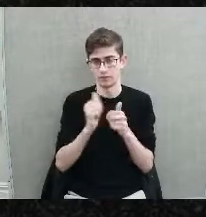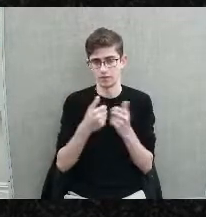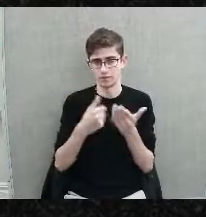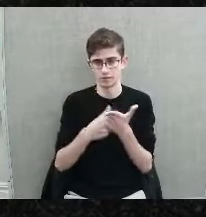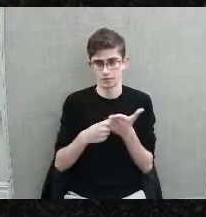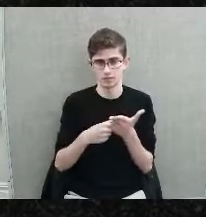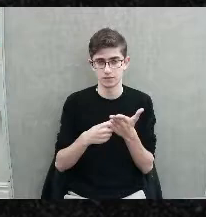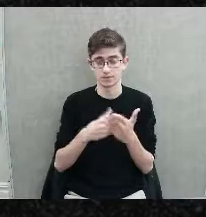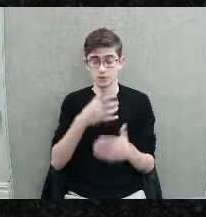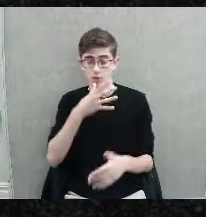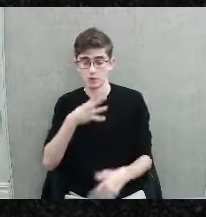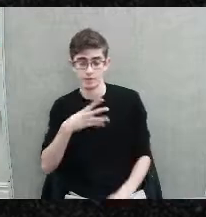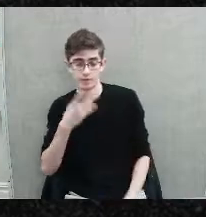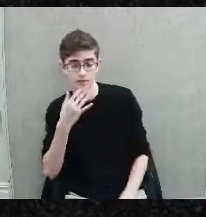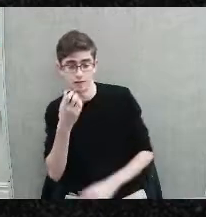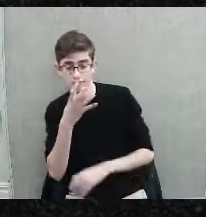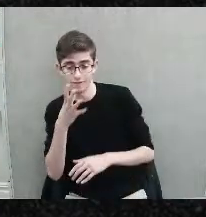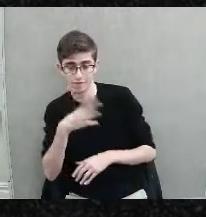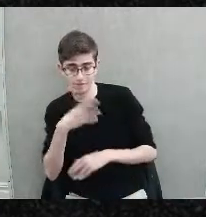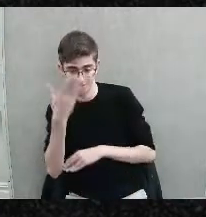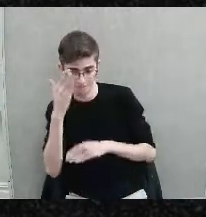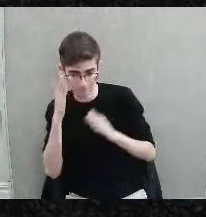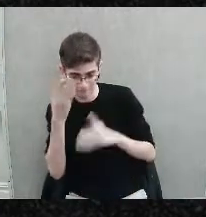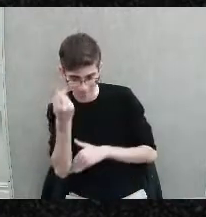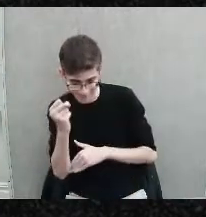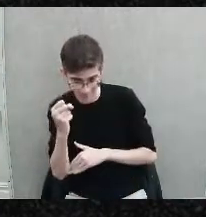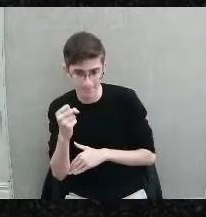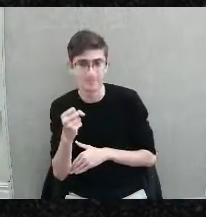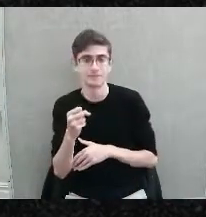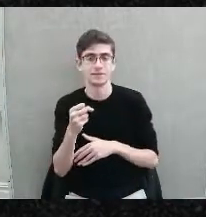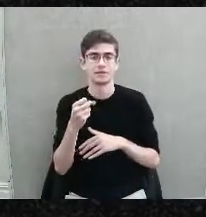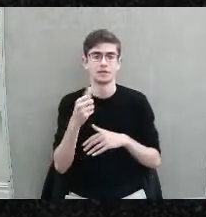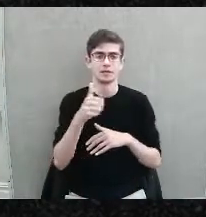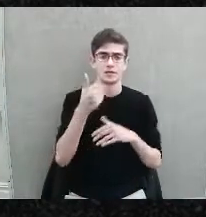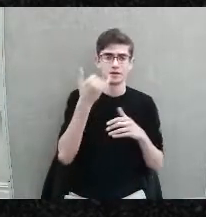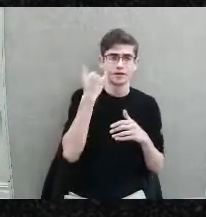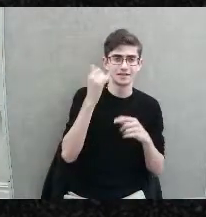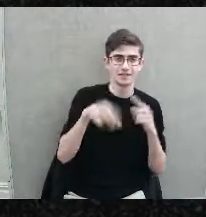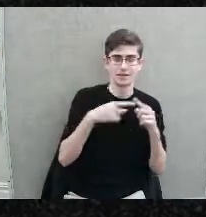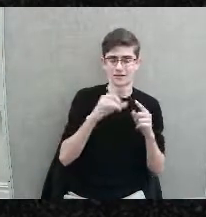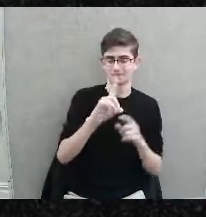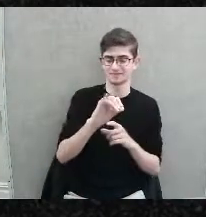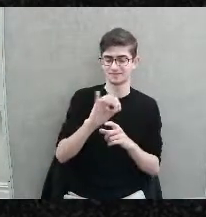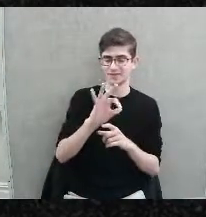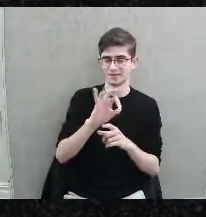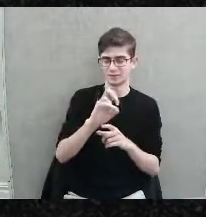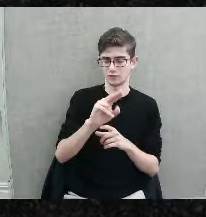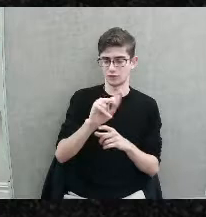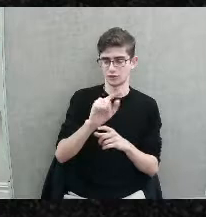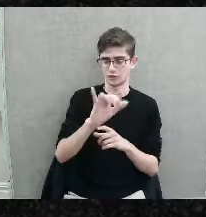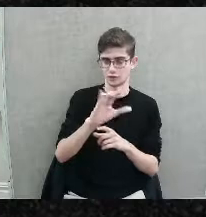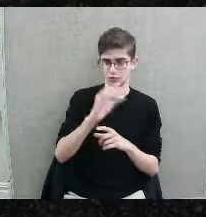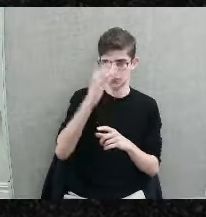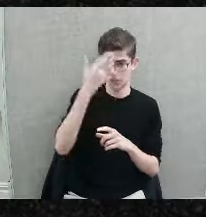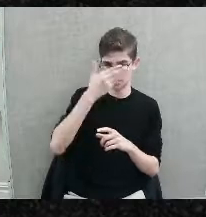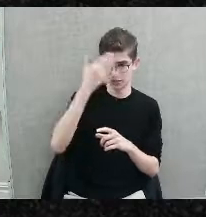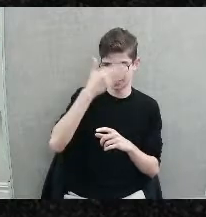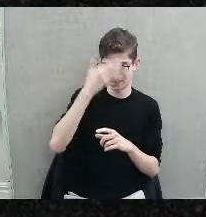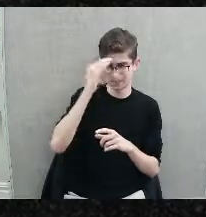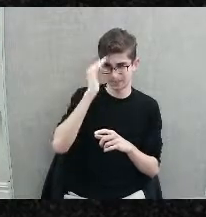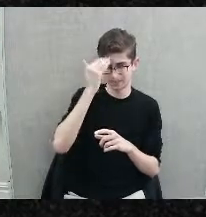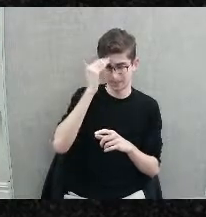Women of color feminism, Sheila Sandoval's idea of a differential consciousness and whether we could develop a differential practice where we were drawing